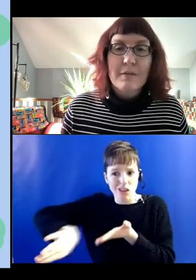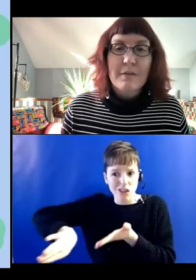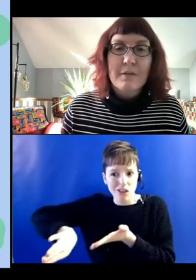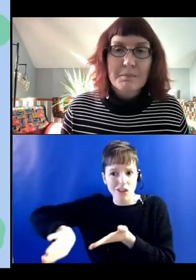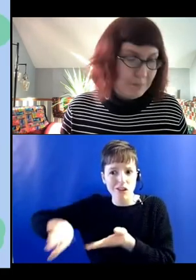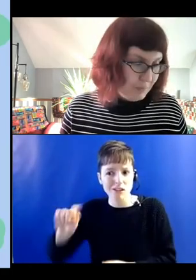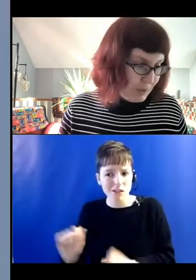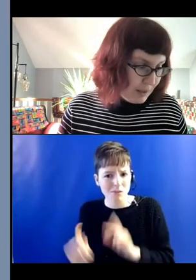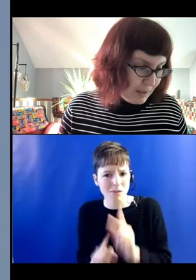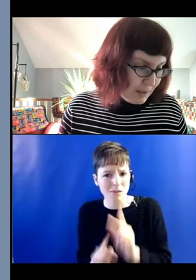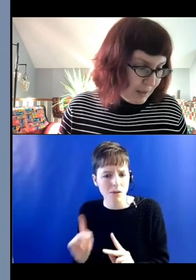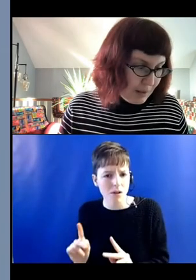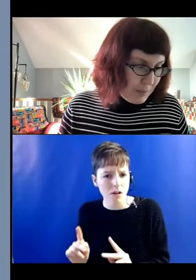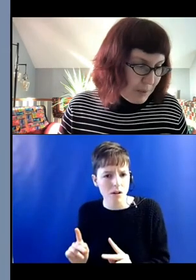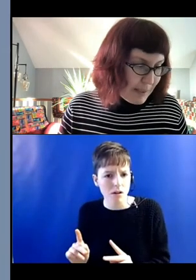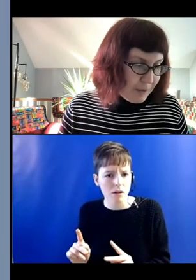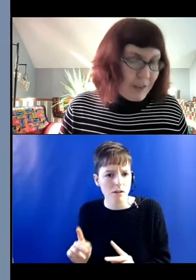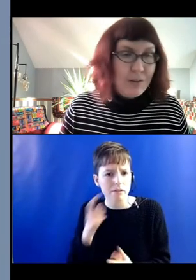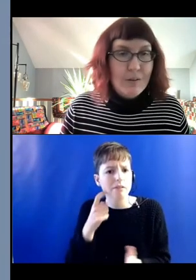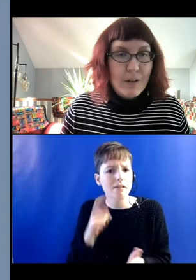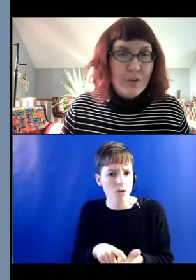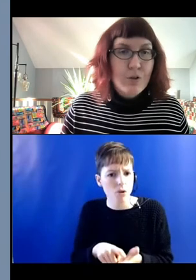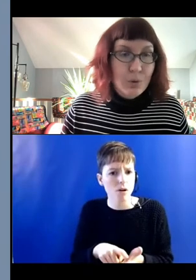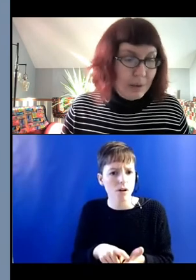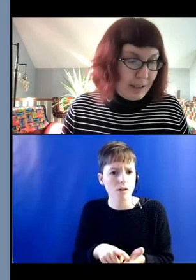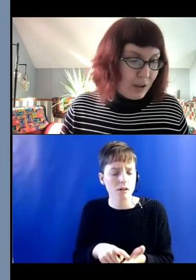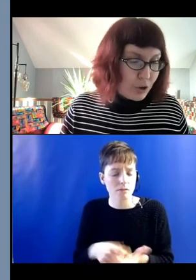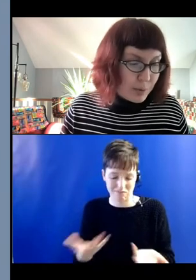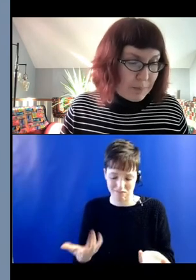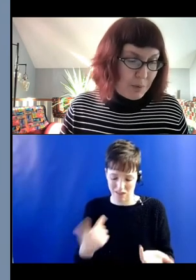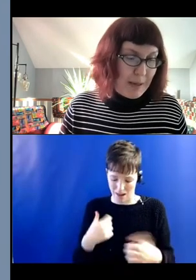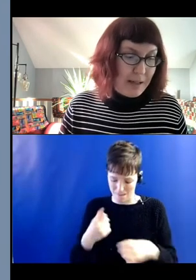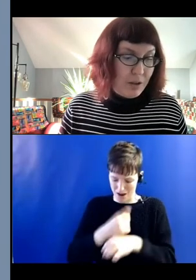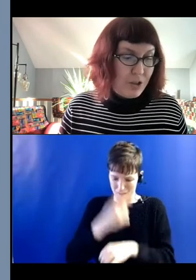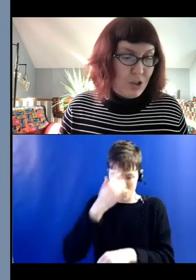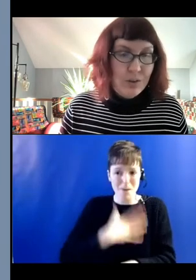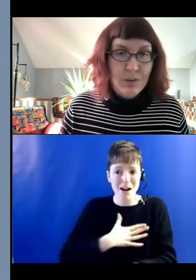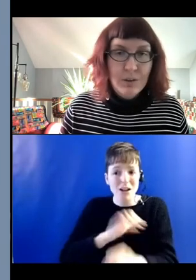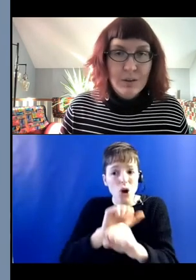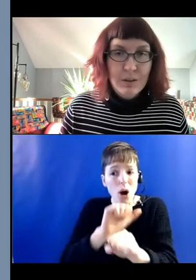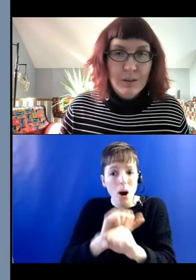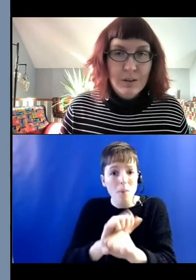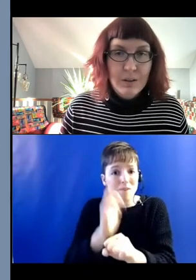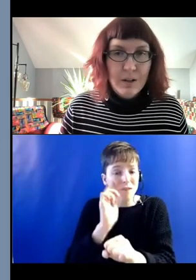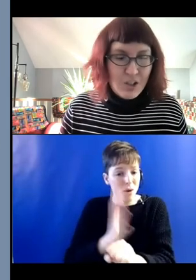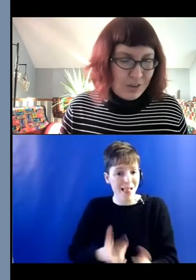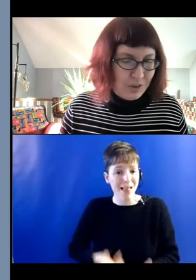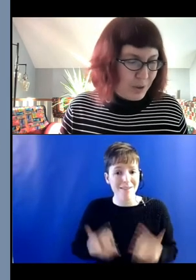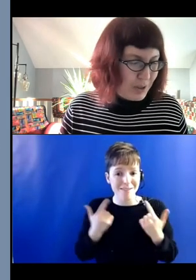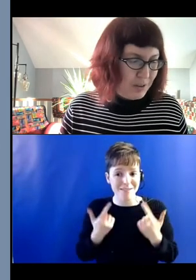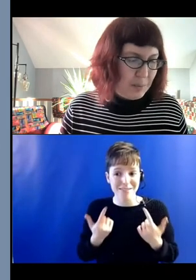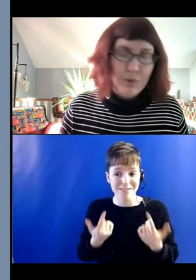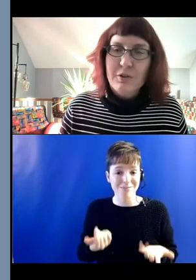life. But the benefits of our newly cripped pedagogies are not just for disabled